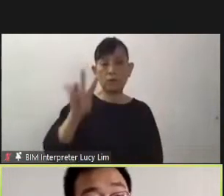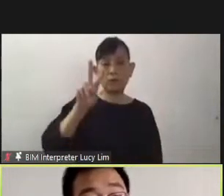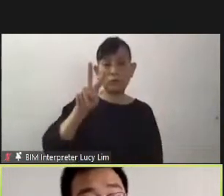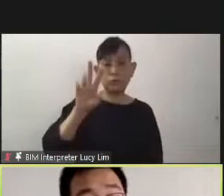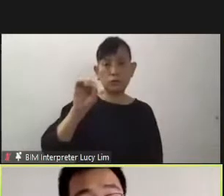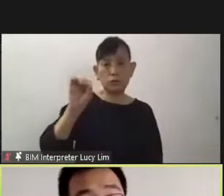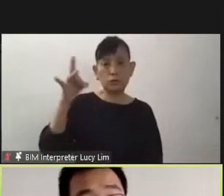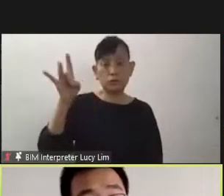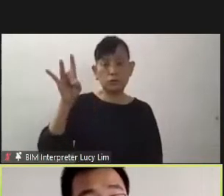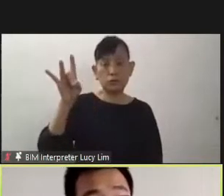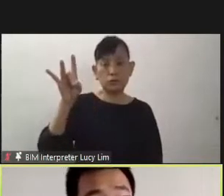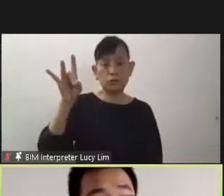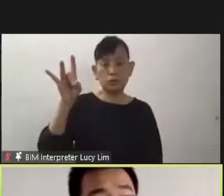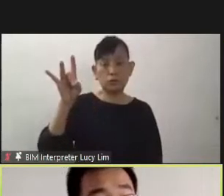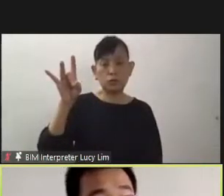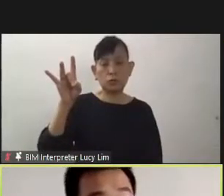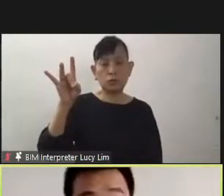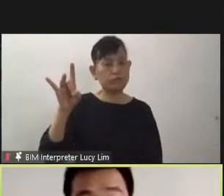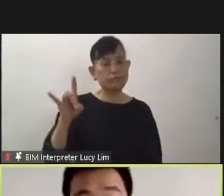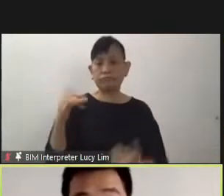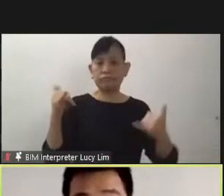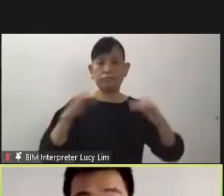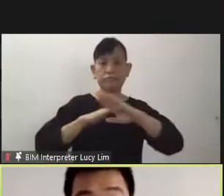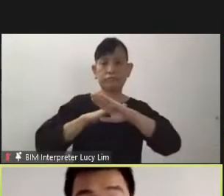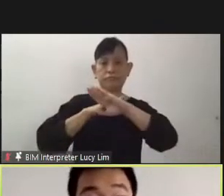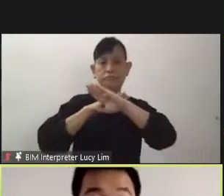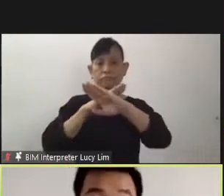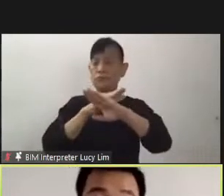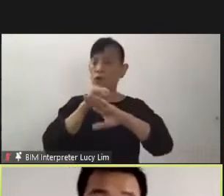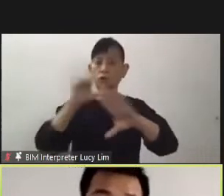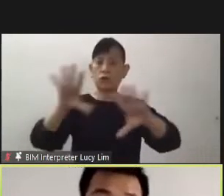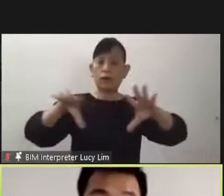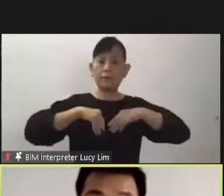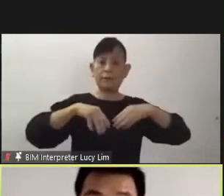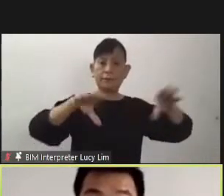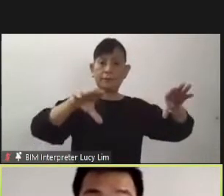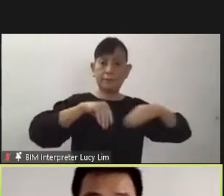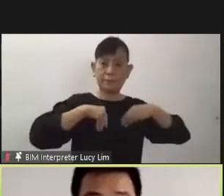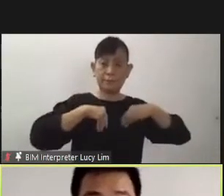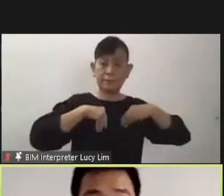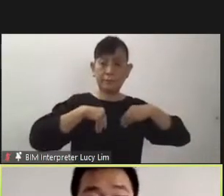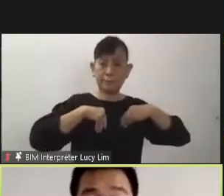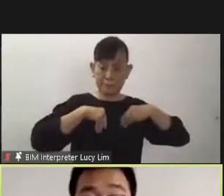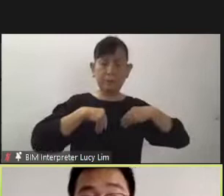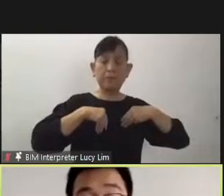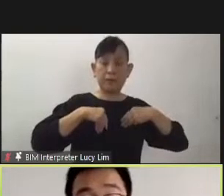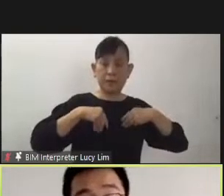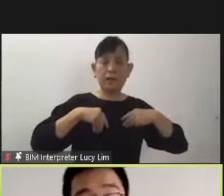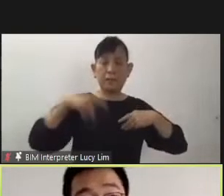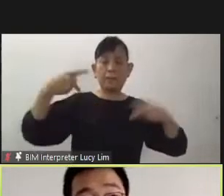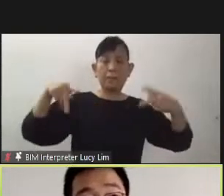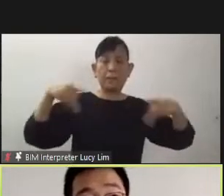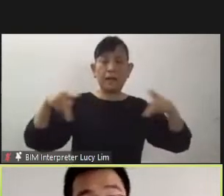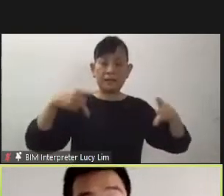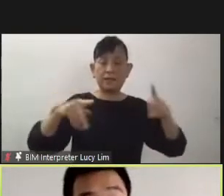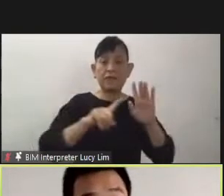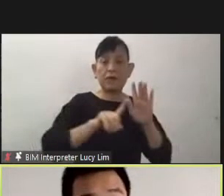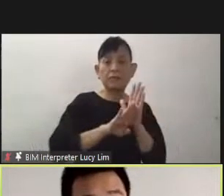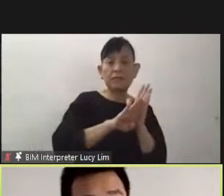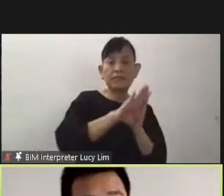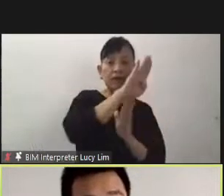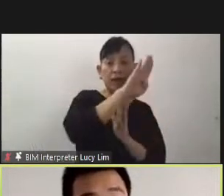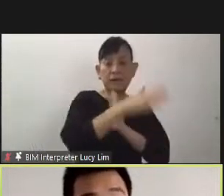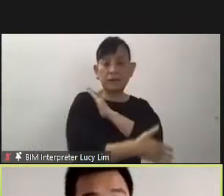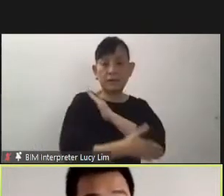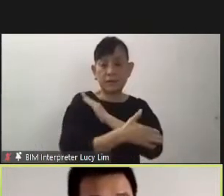which means that they will not no longer receive the plastic waste from other developed countries. So that's why Southeast